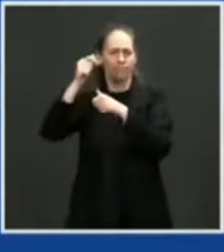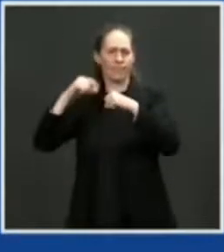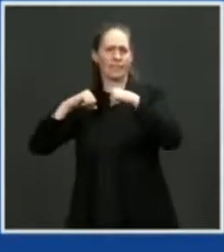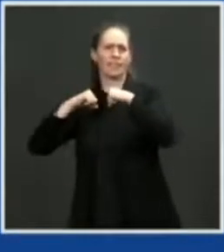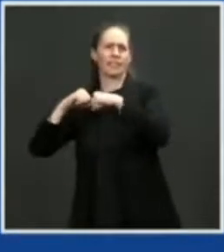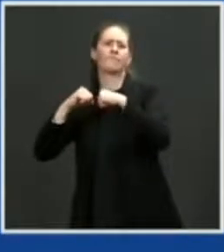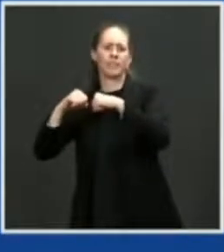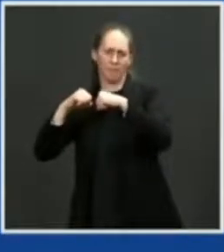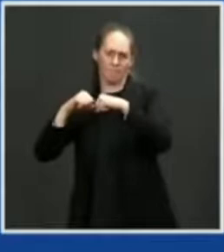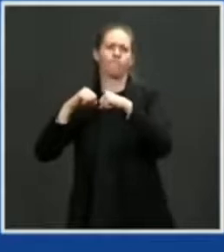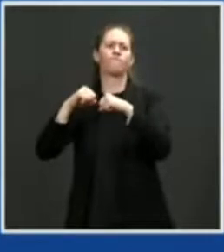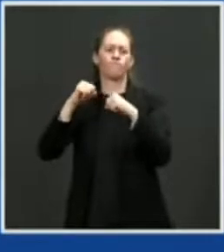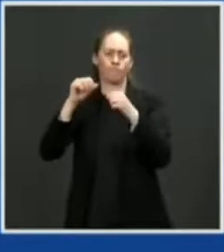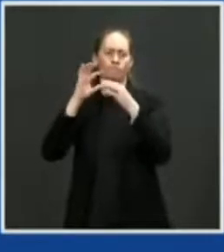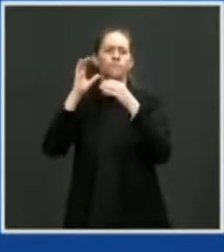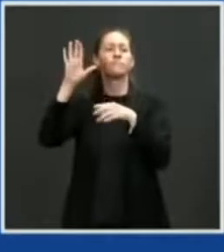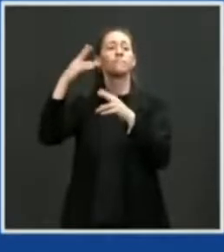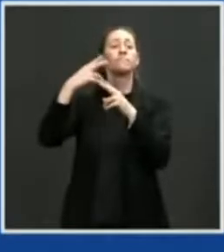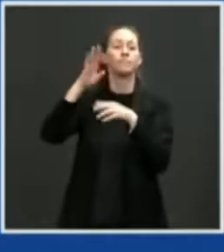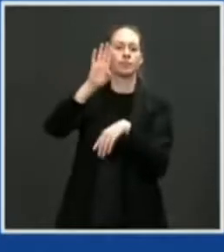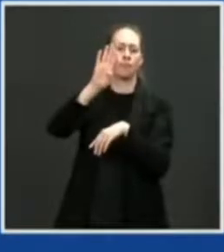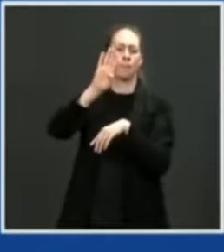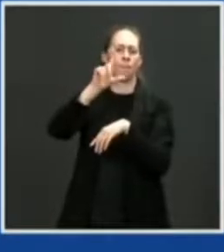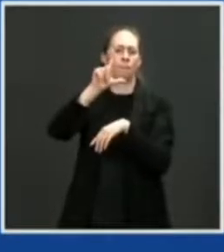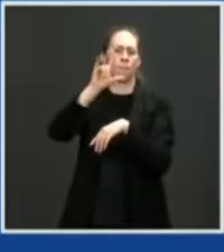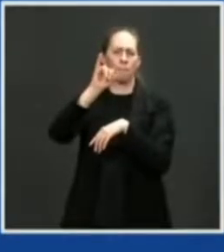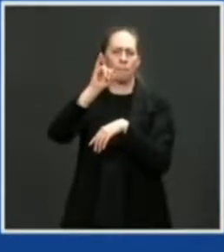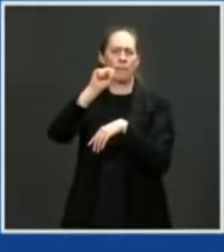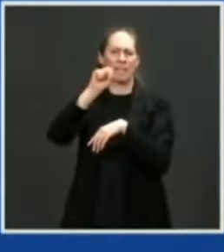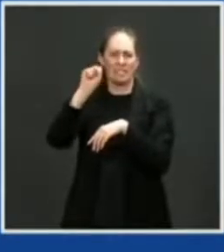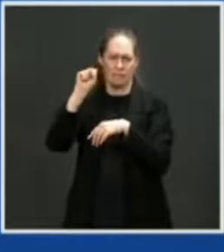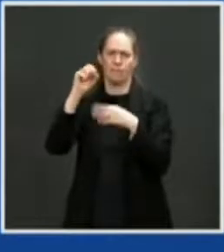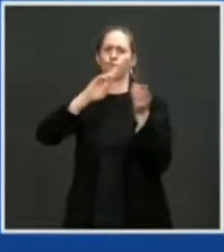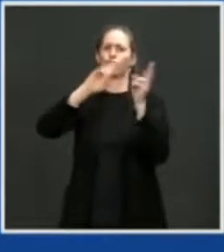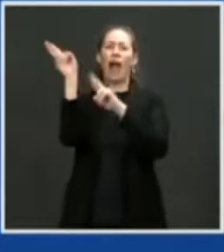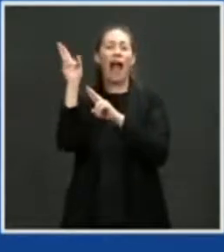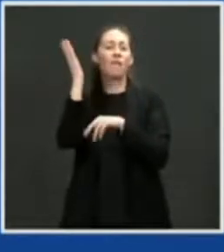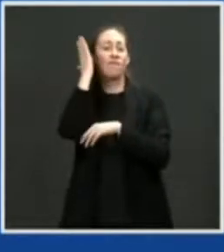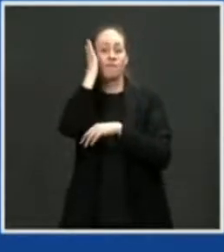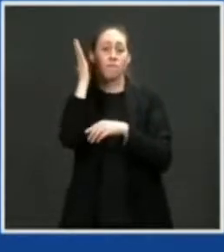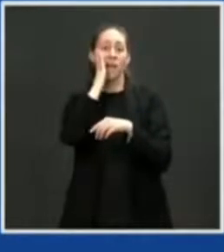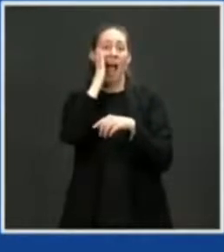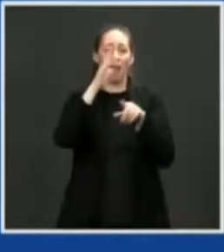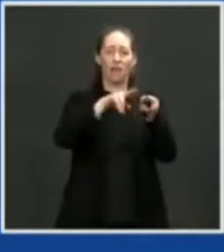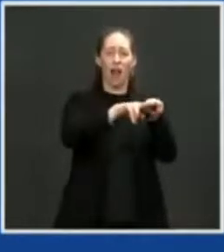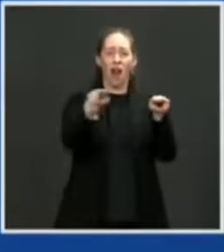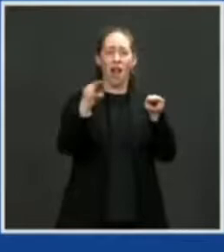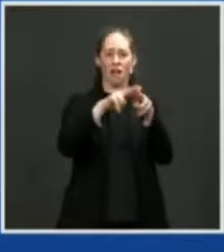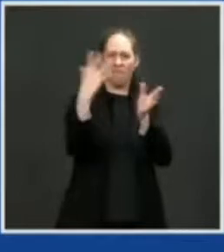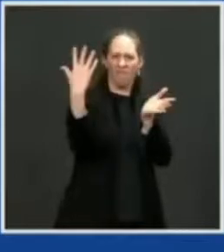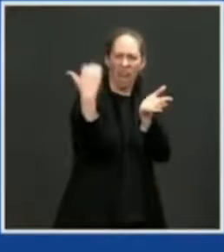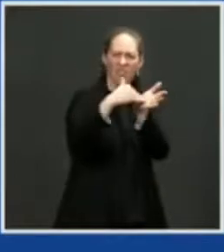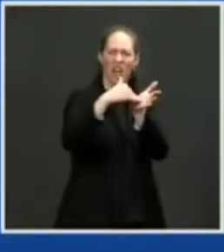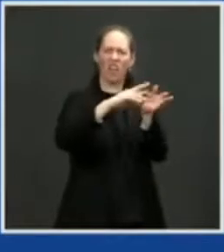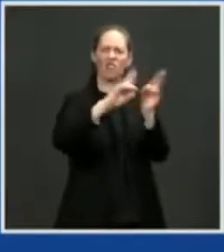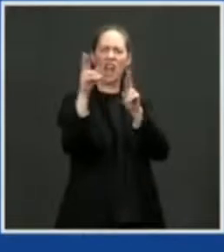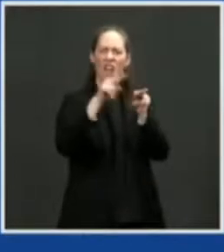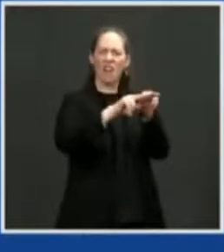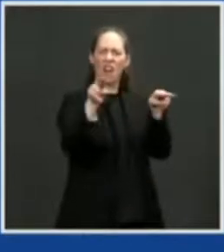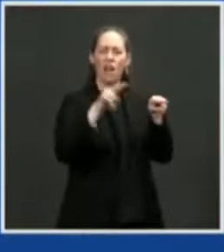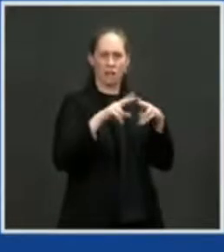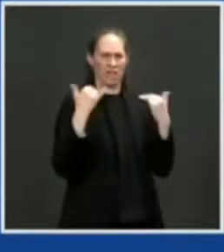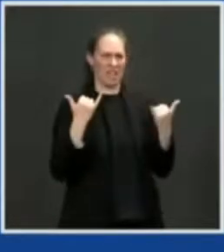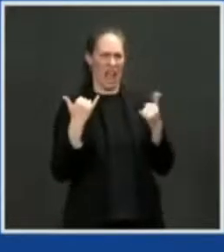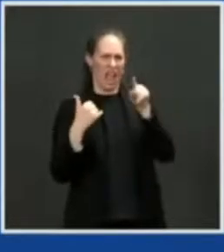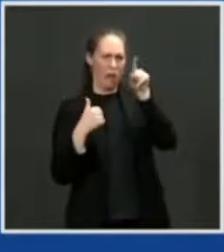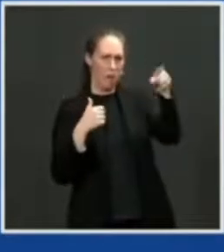5,000 beds. 5,000 beds. Immediately available. Fort Bliss. 5,000 beds in the Texas. That's a nice place. So we're